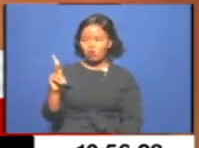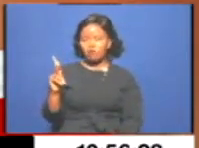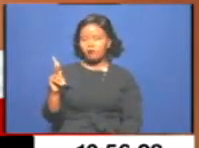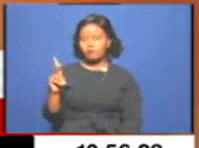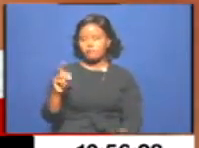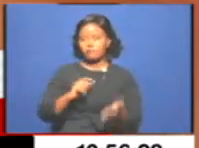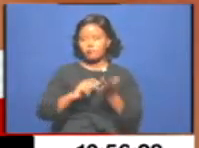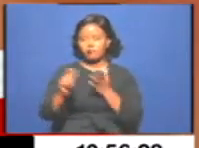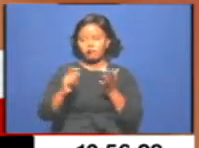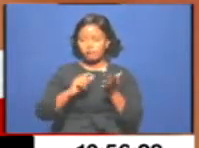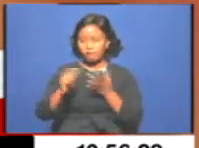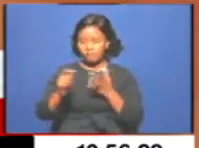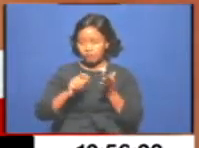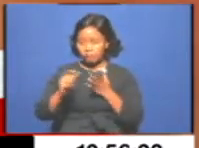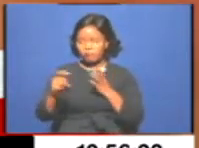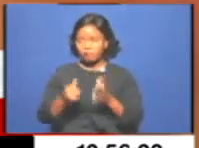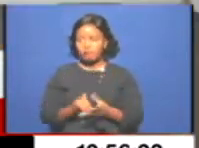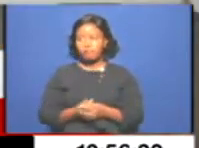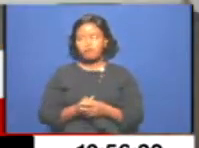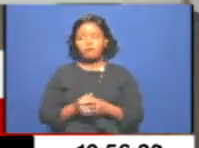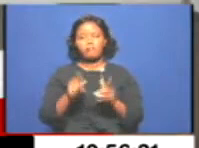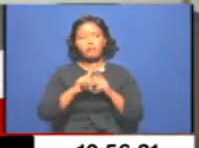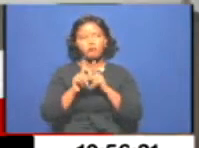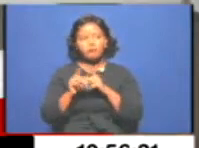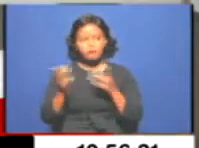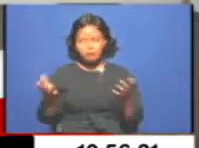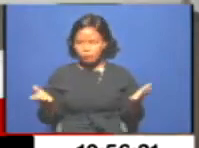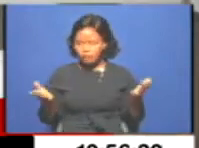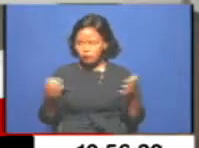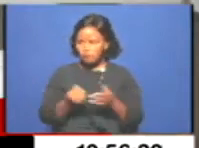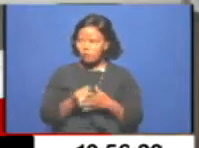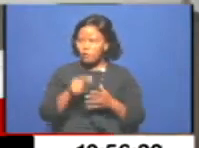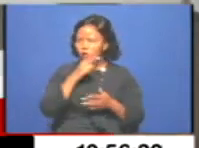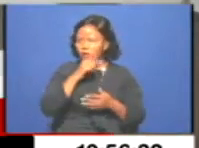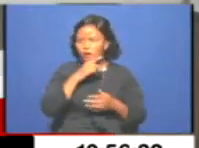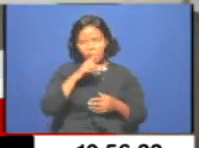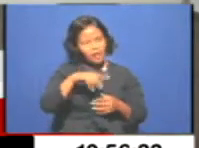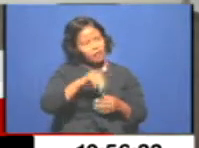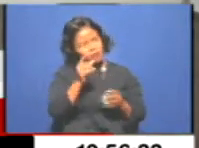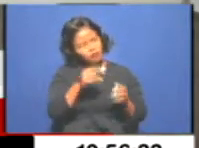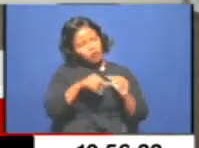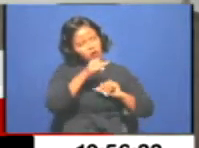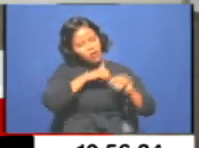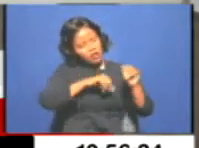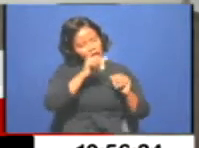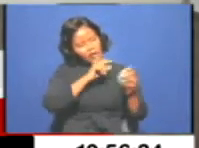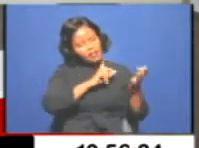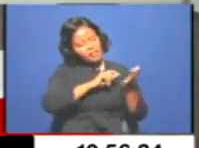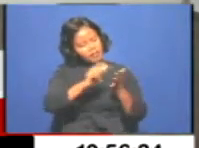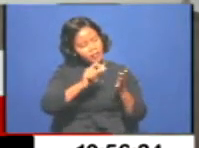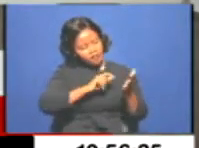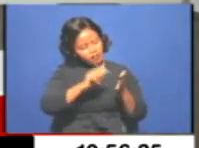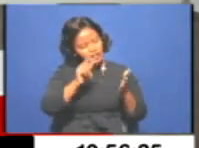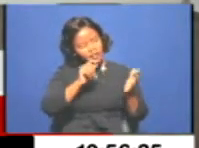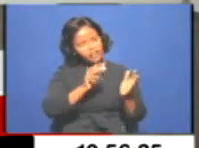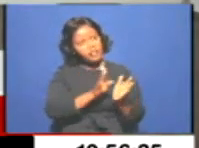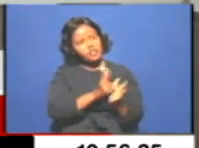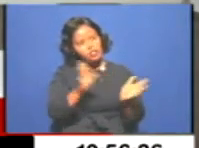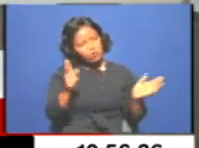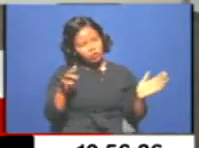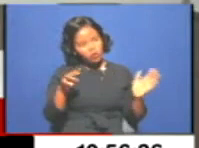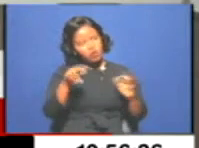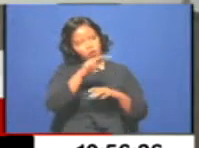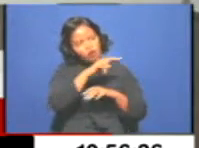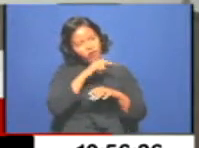studio. And Francis Mutuku had been the acting Secretary General of the National Olympic Committee of